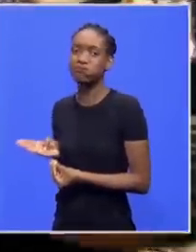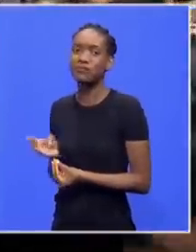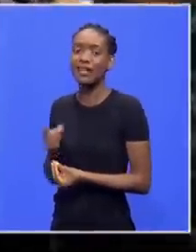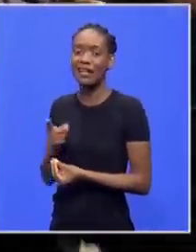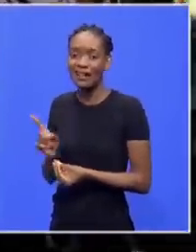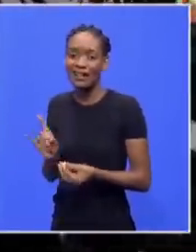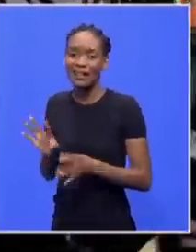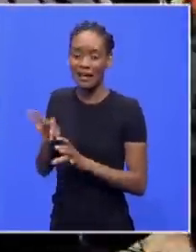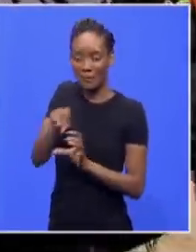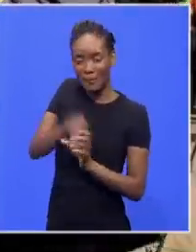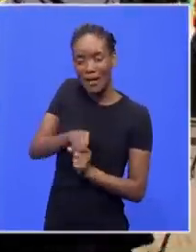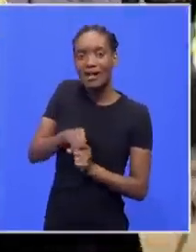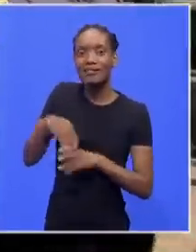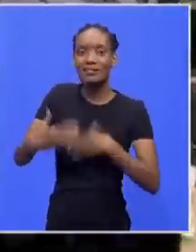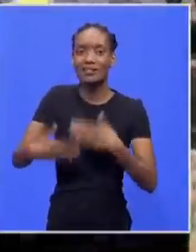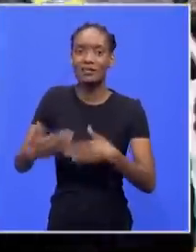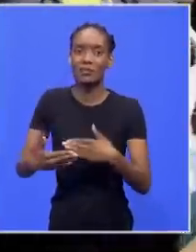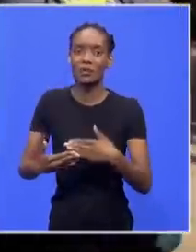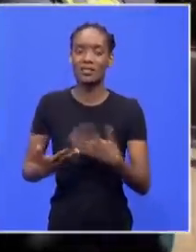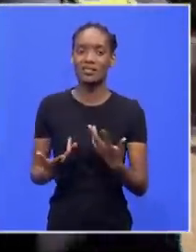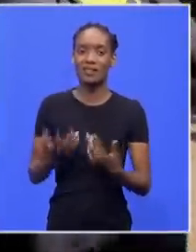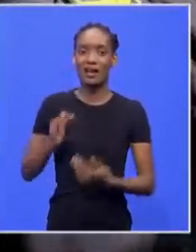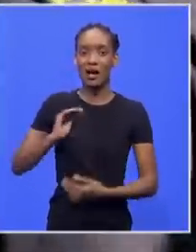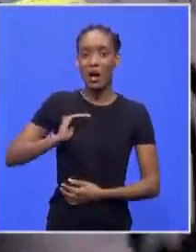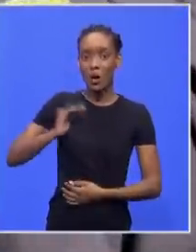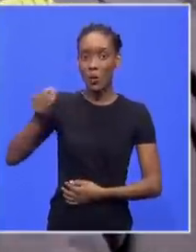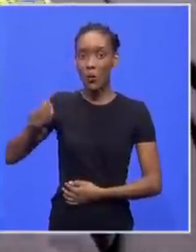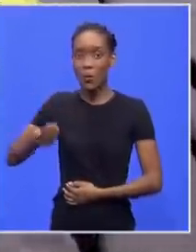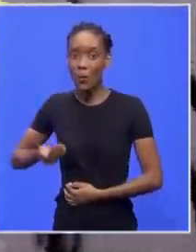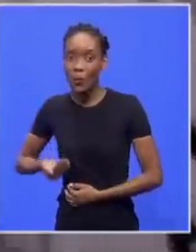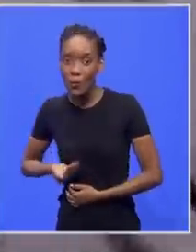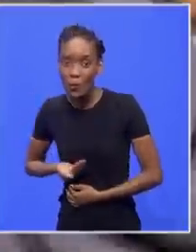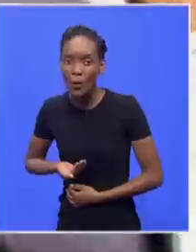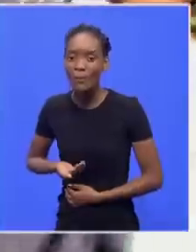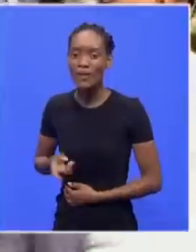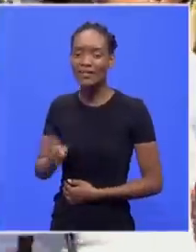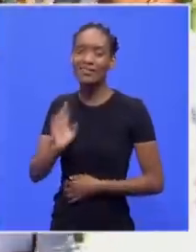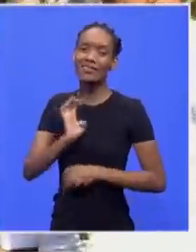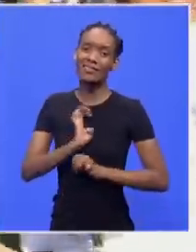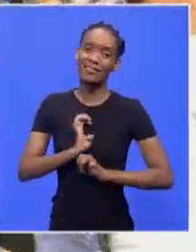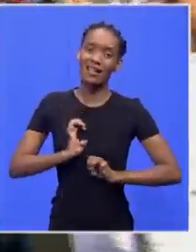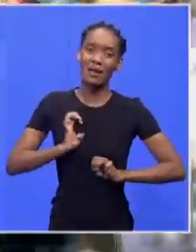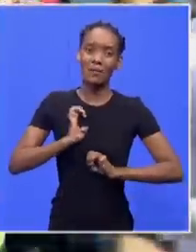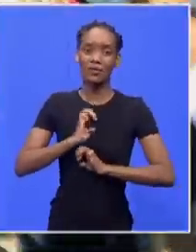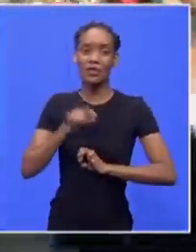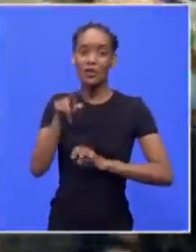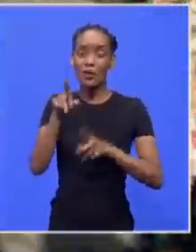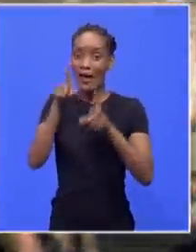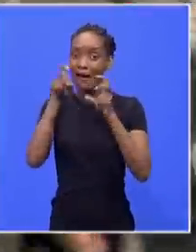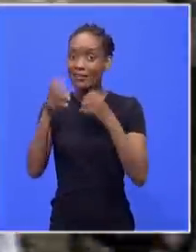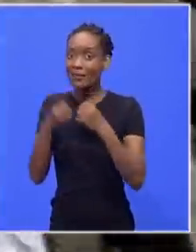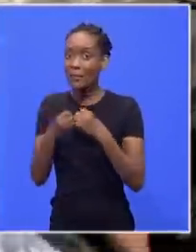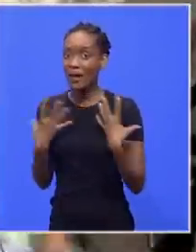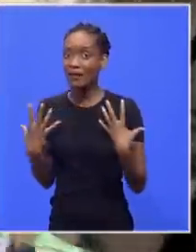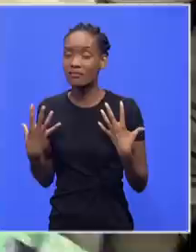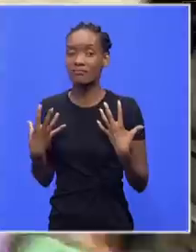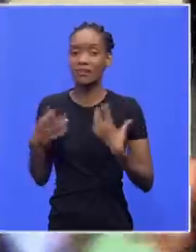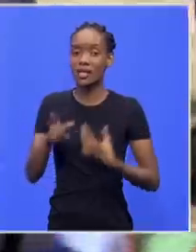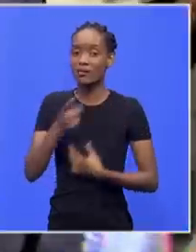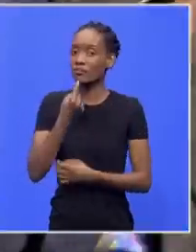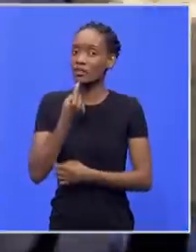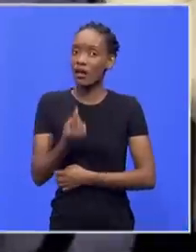this process, the women that are also left emotional. You've heard many of them saying that they